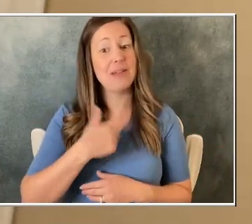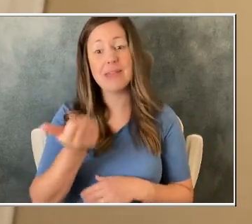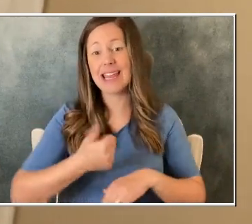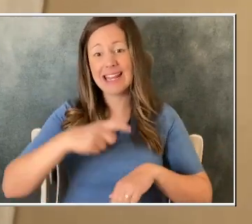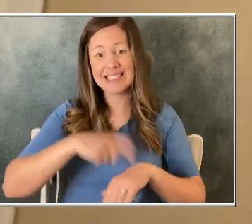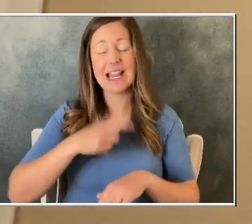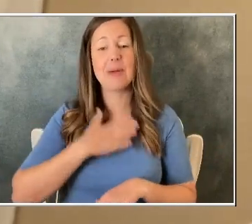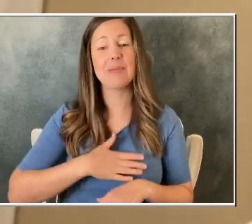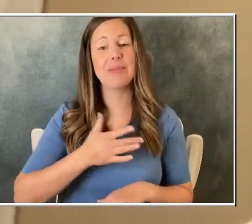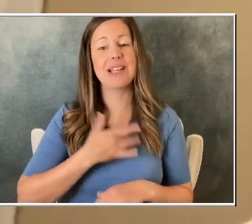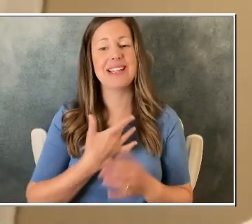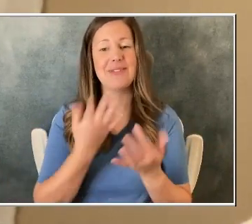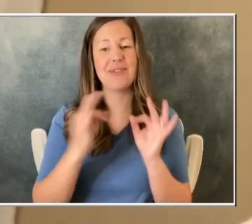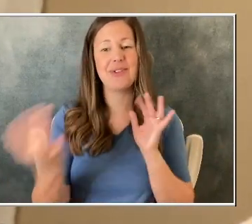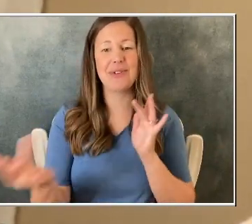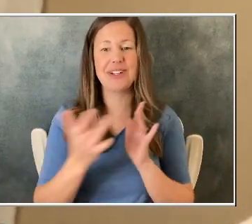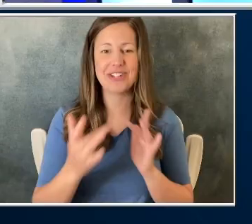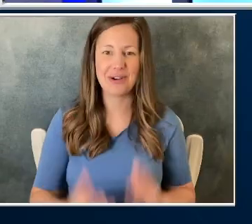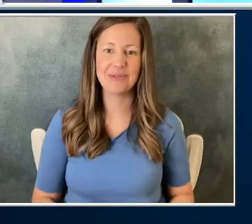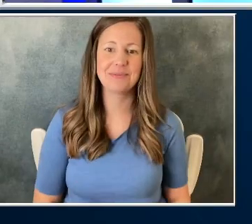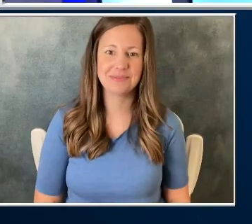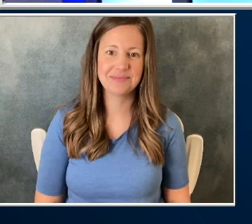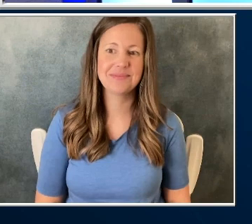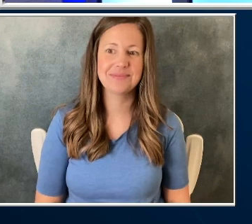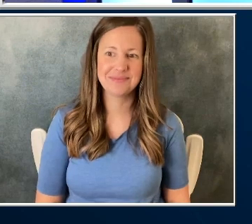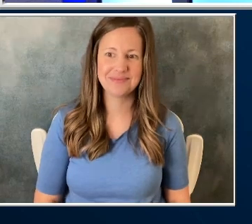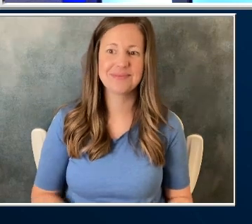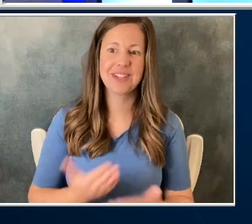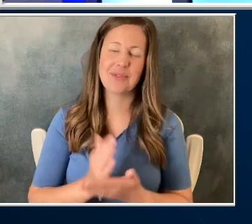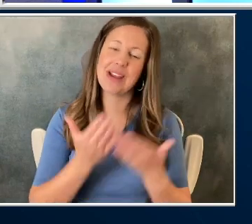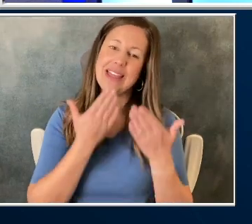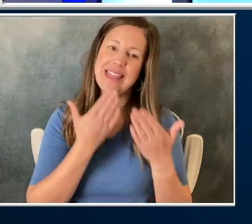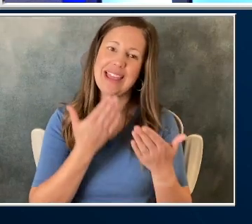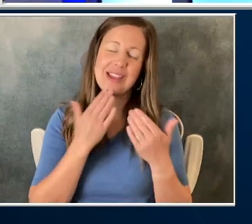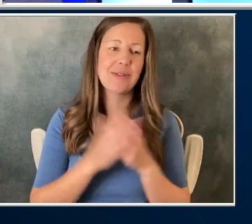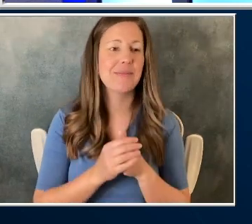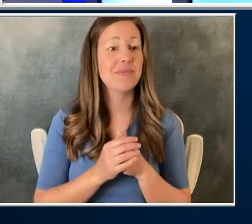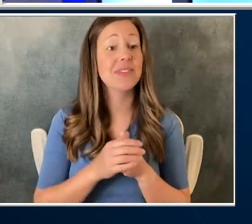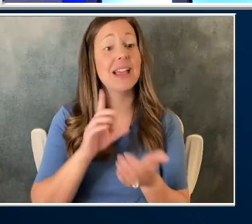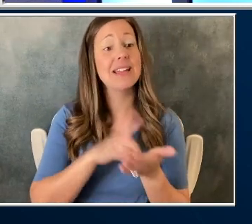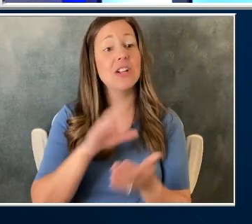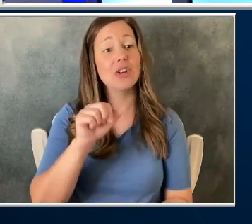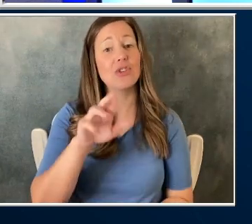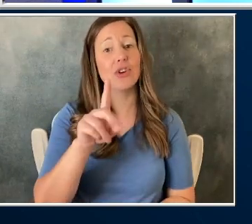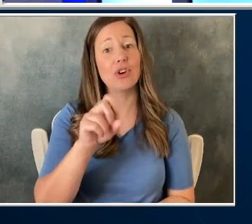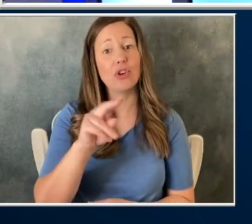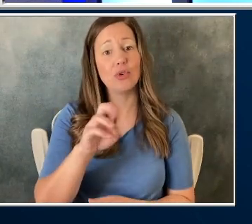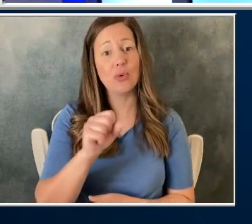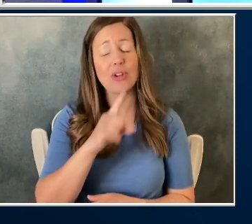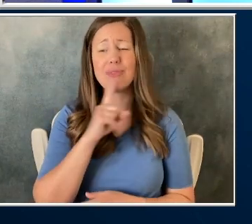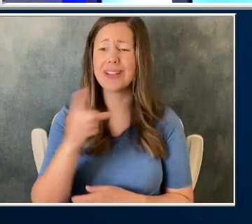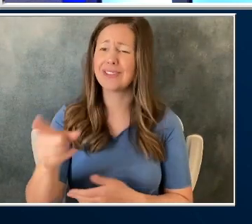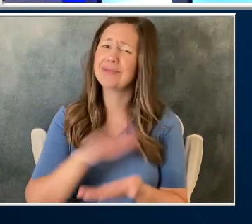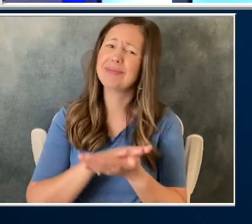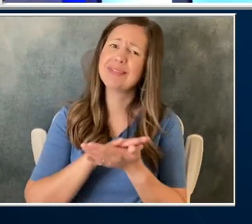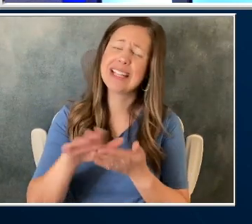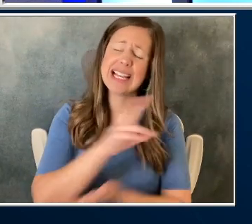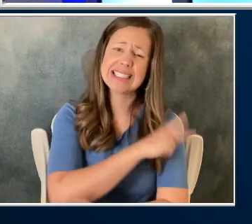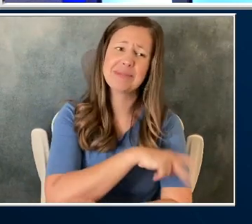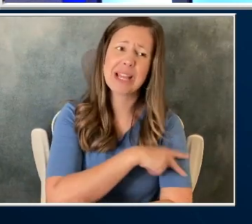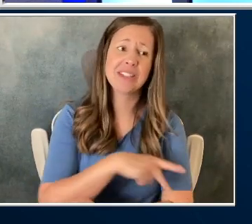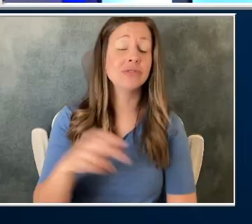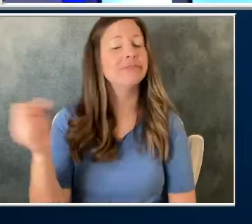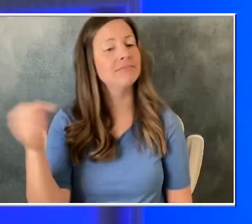please feel free to reach out. All right. Well, thank you. What a pleasure. Dr. Cardona, I can't imagine a nicer patient. I have the